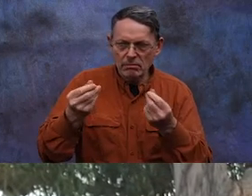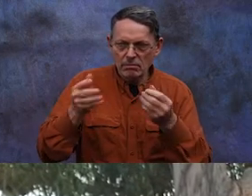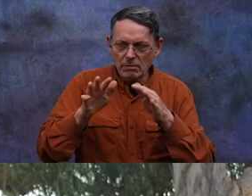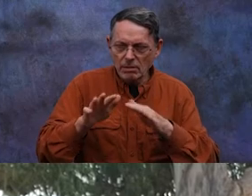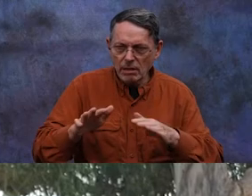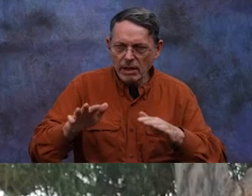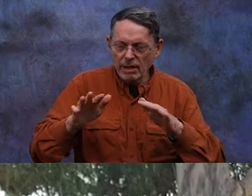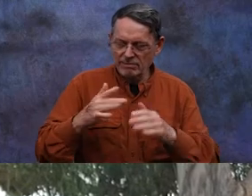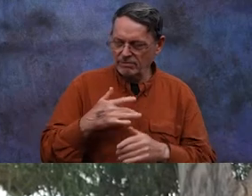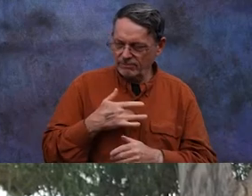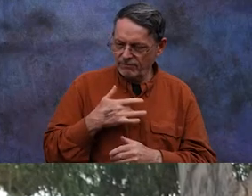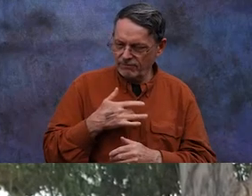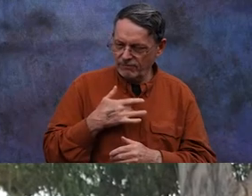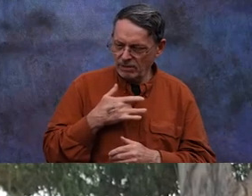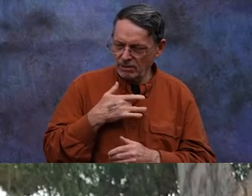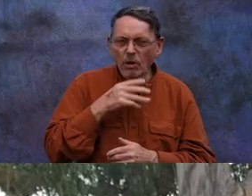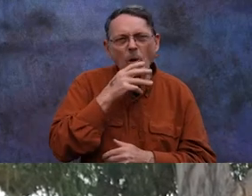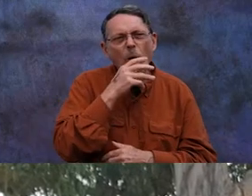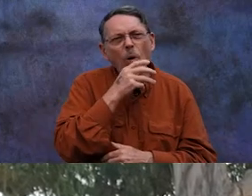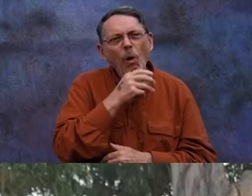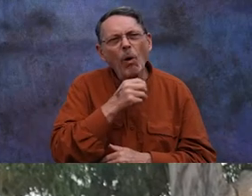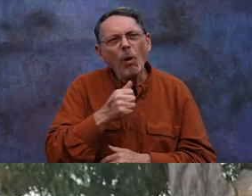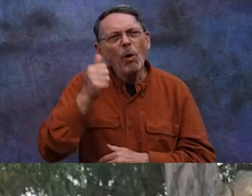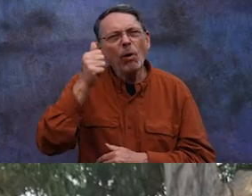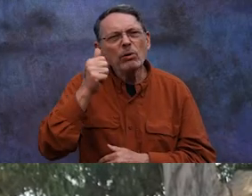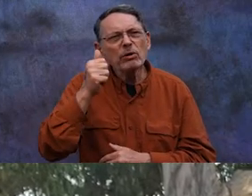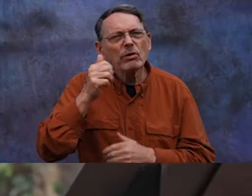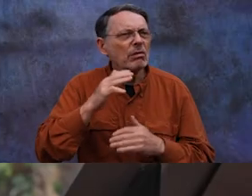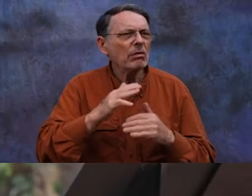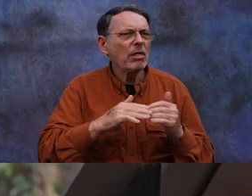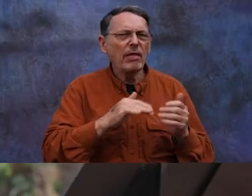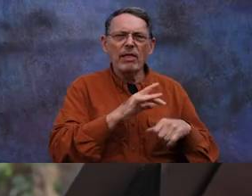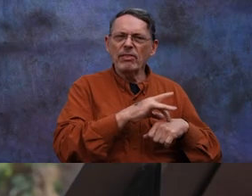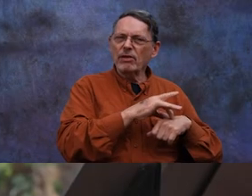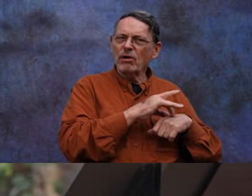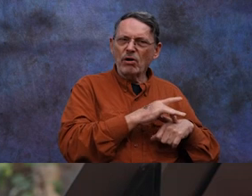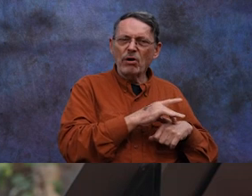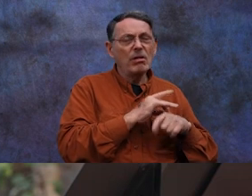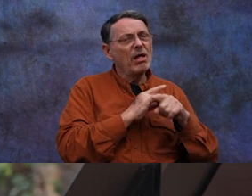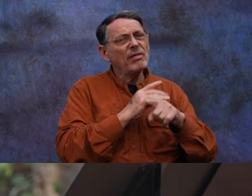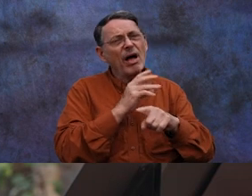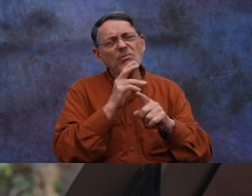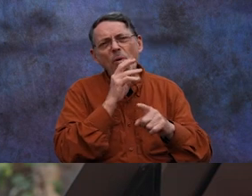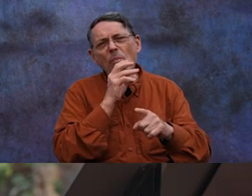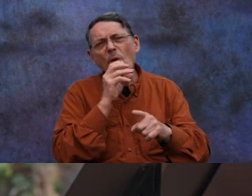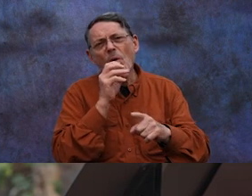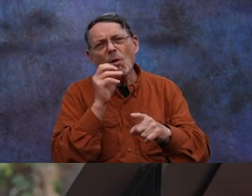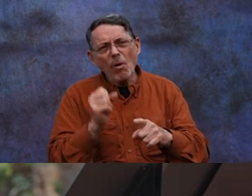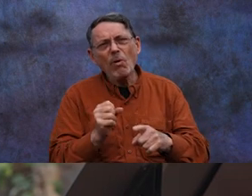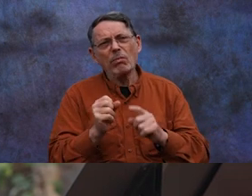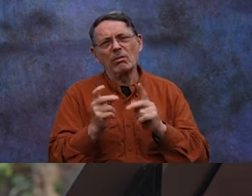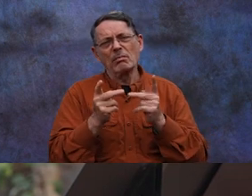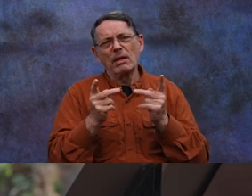it feels older than the earth is old. This is an old, old place.